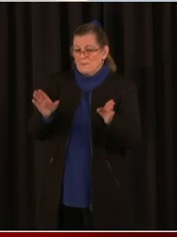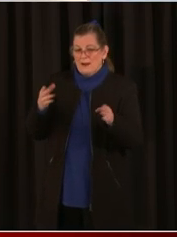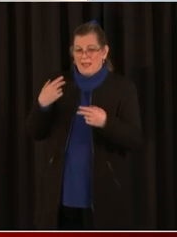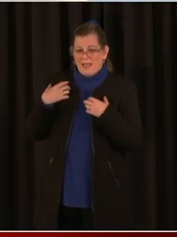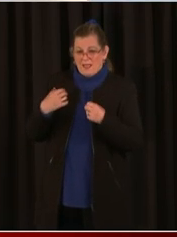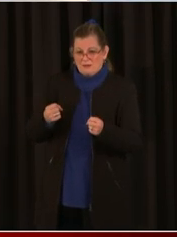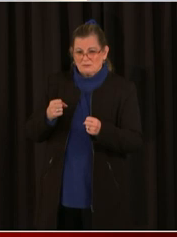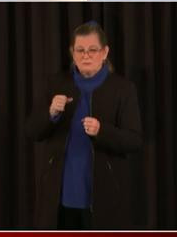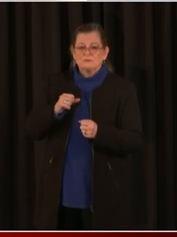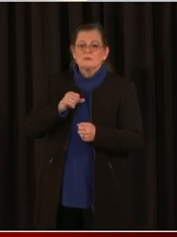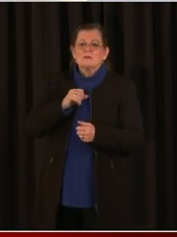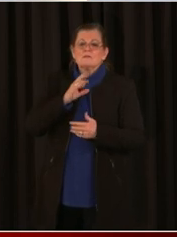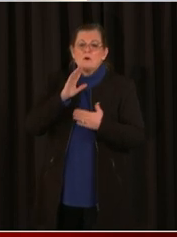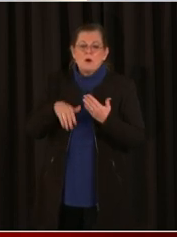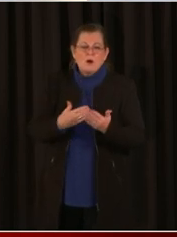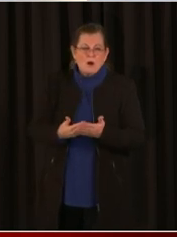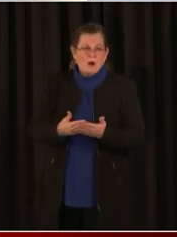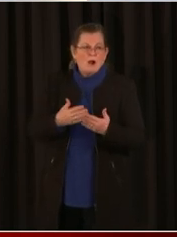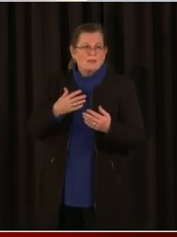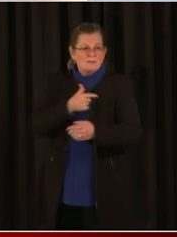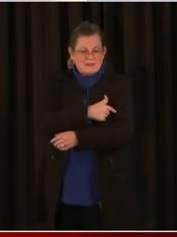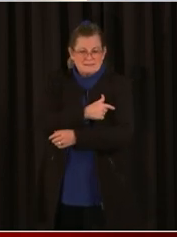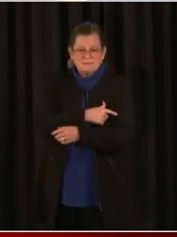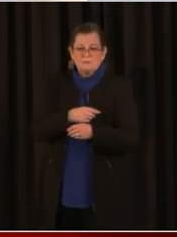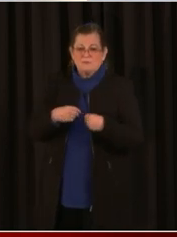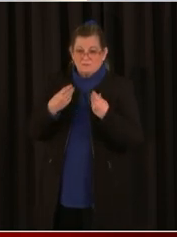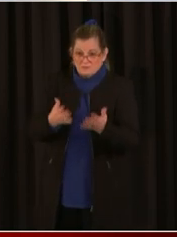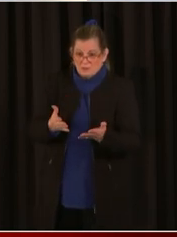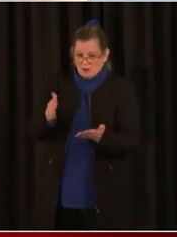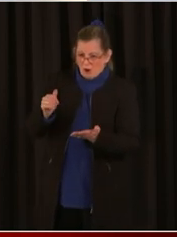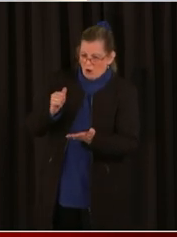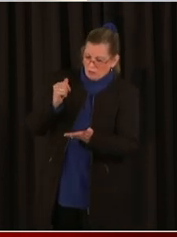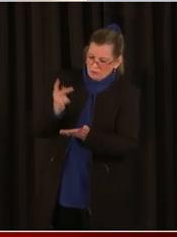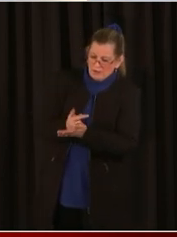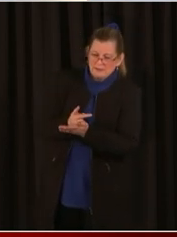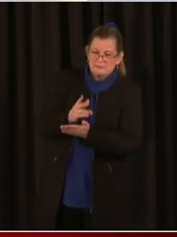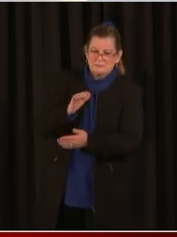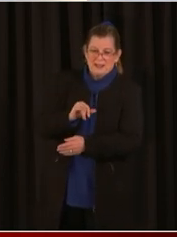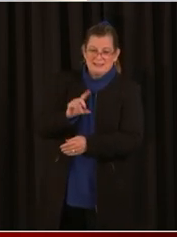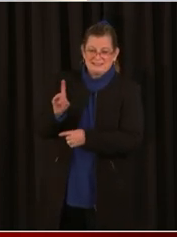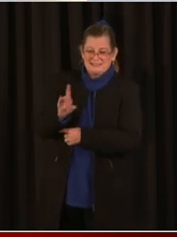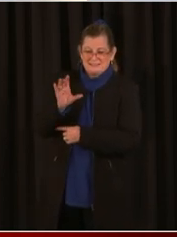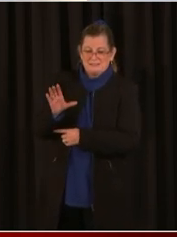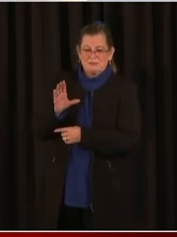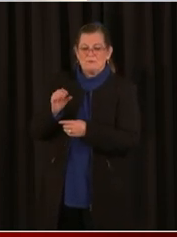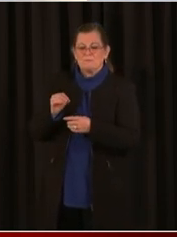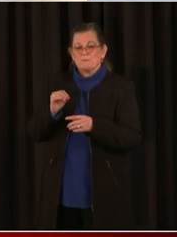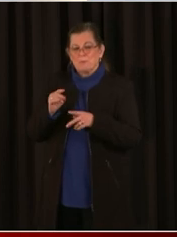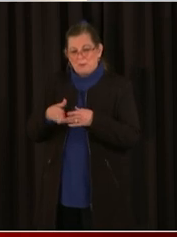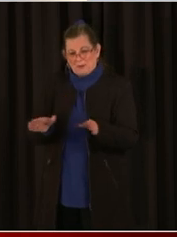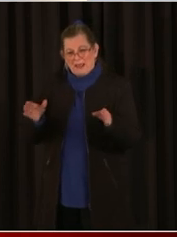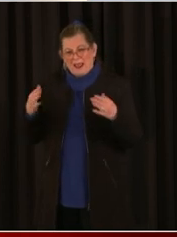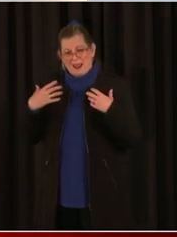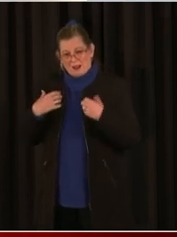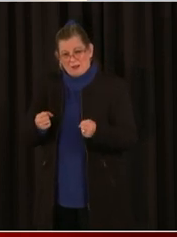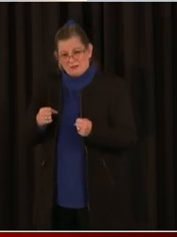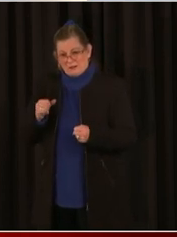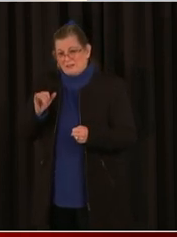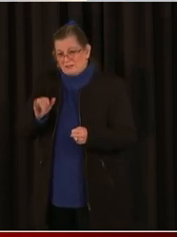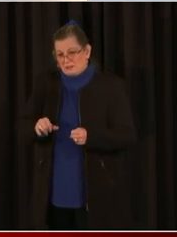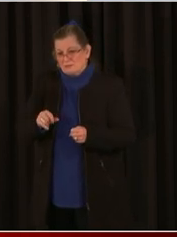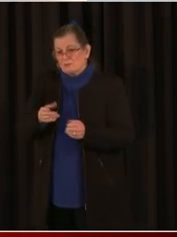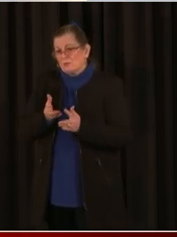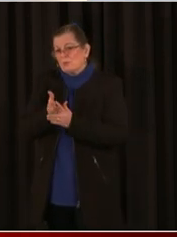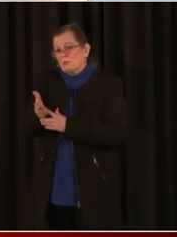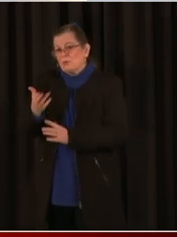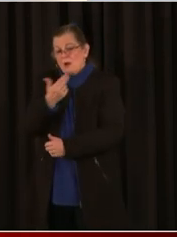provided for COVID-19 are authorized by the District of Columbia Department of Health, and the only places you can get a vaccine